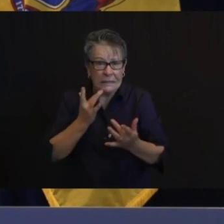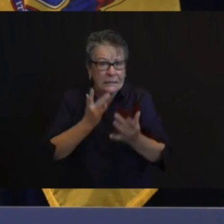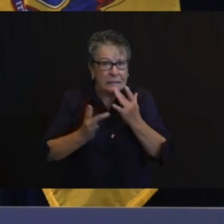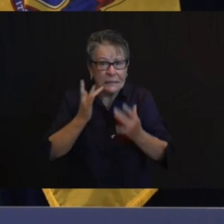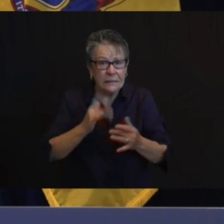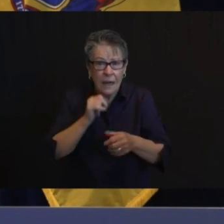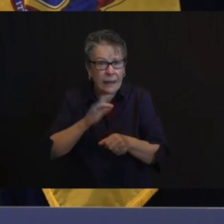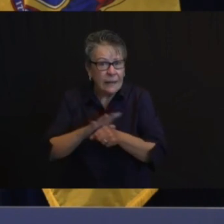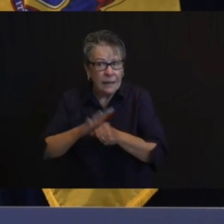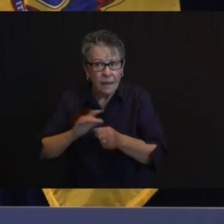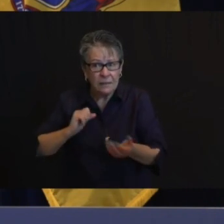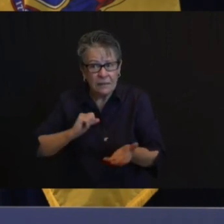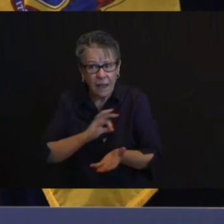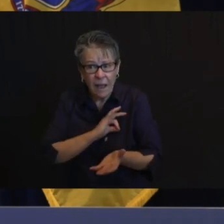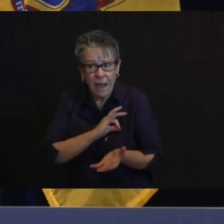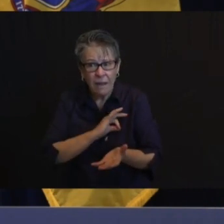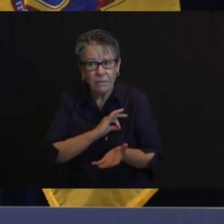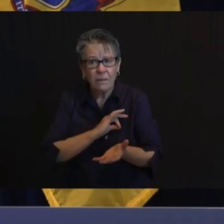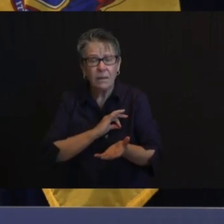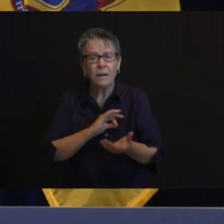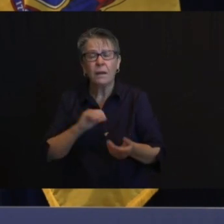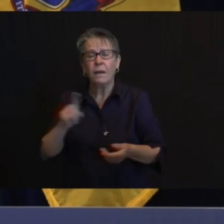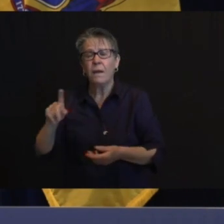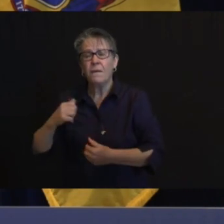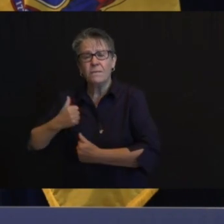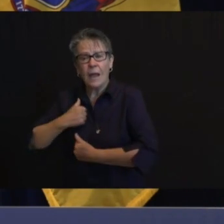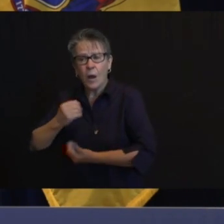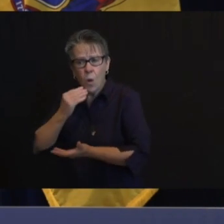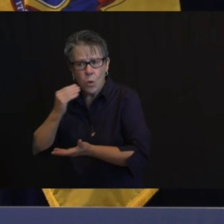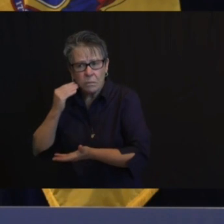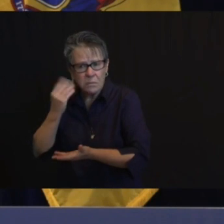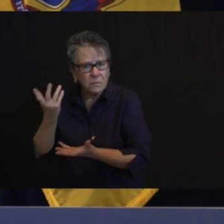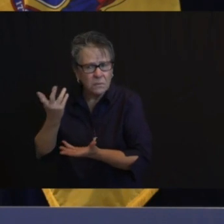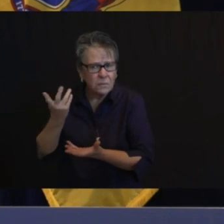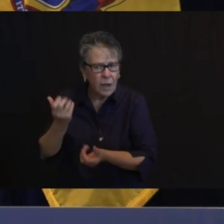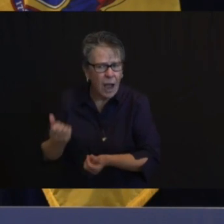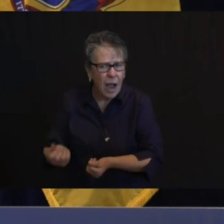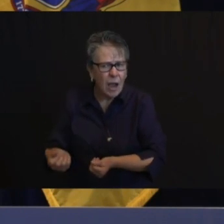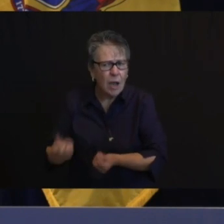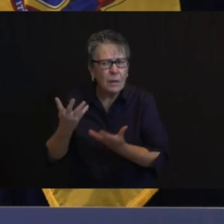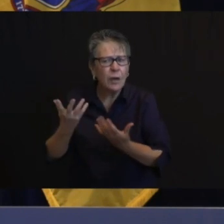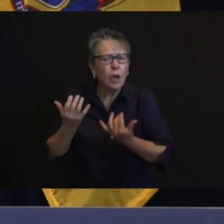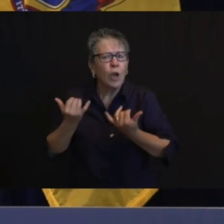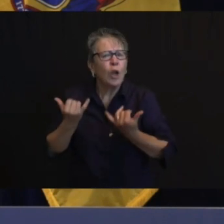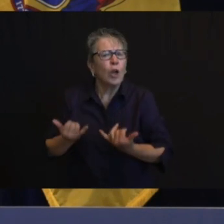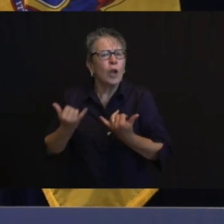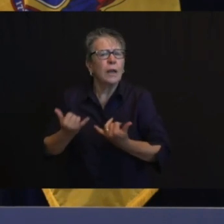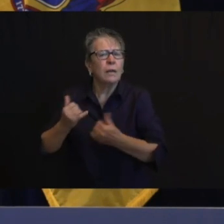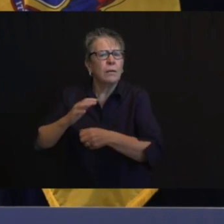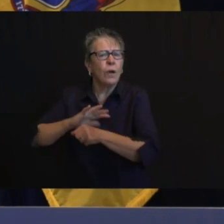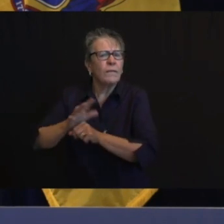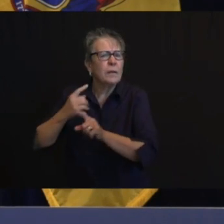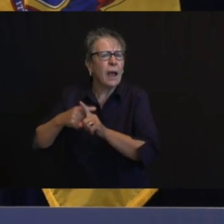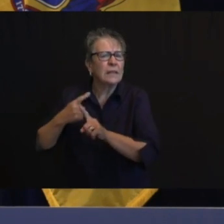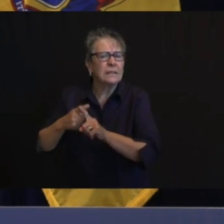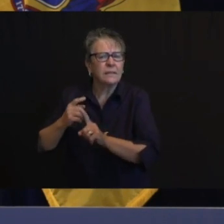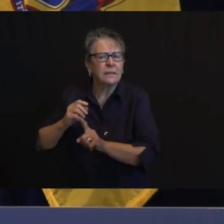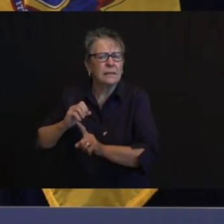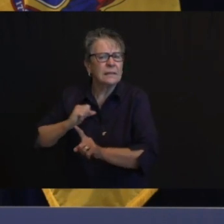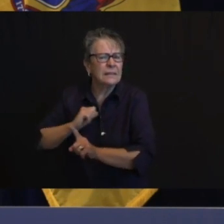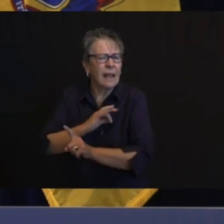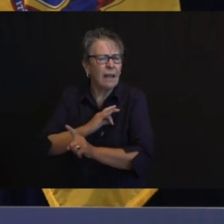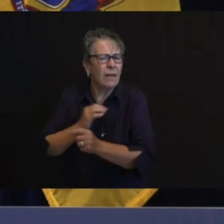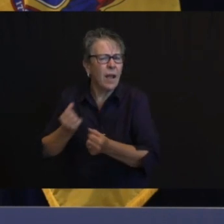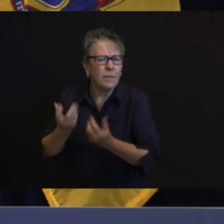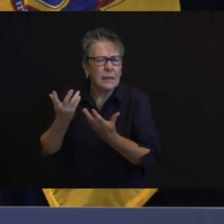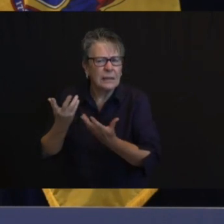The DVMA website lists resident status, but nothing about current positives among staff. You have said repeatedly that no